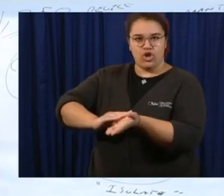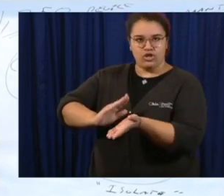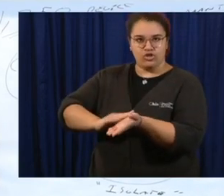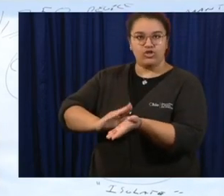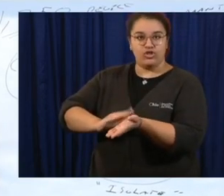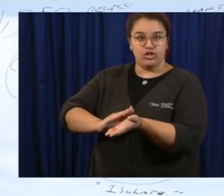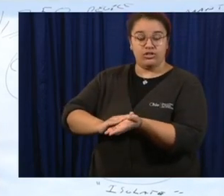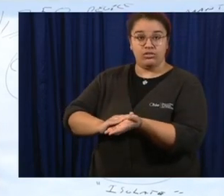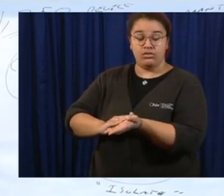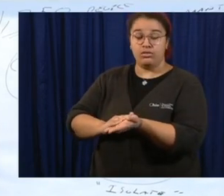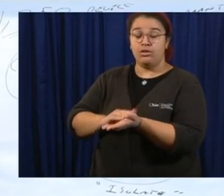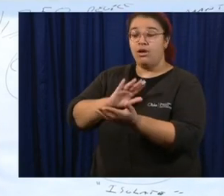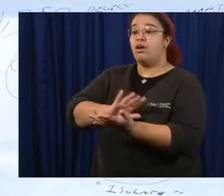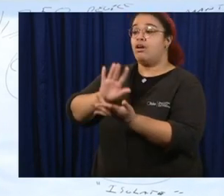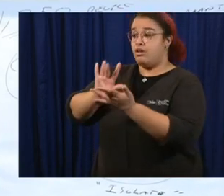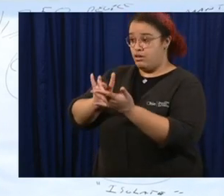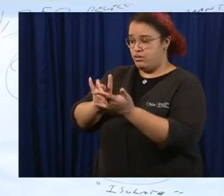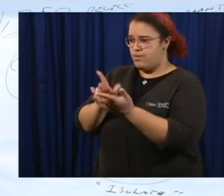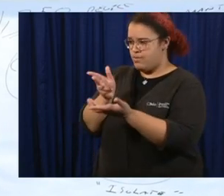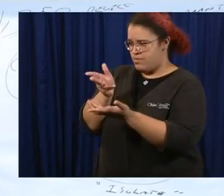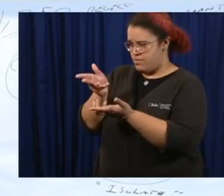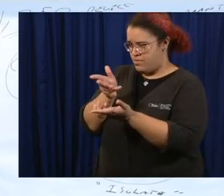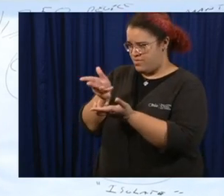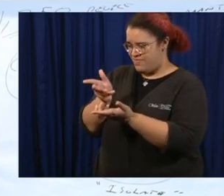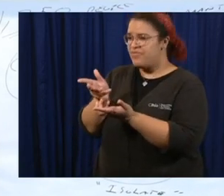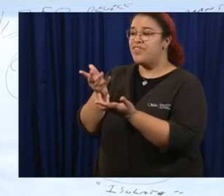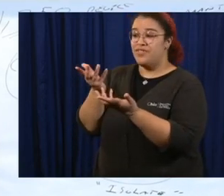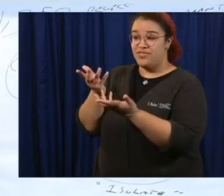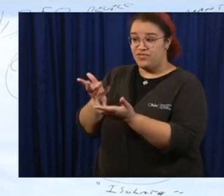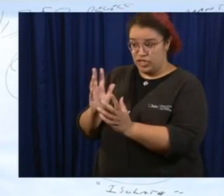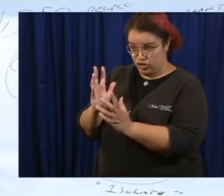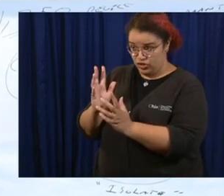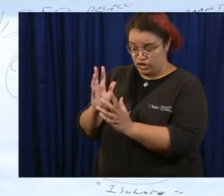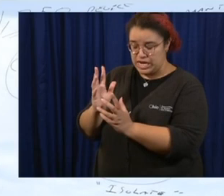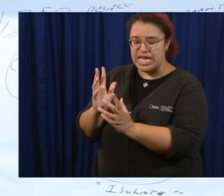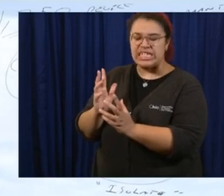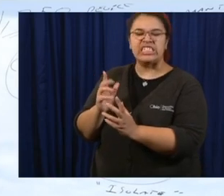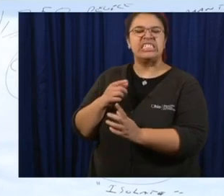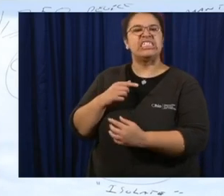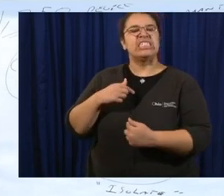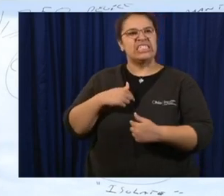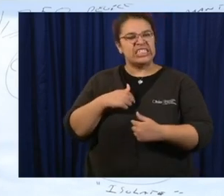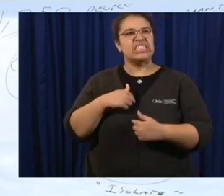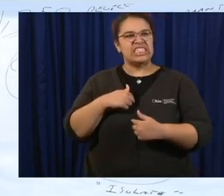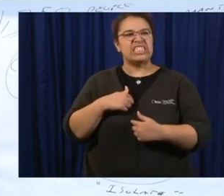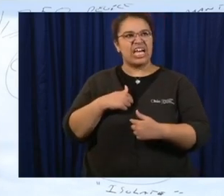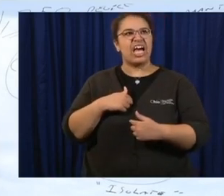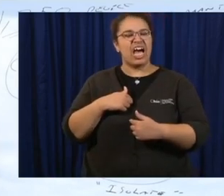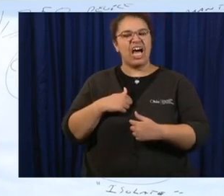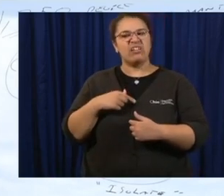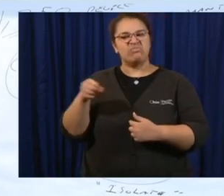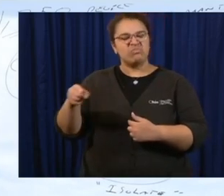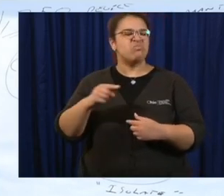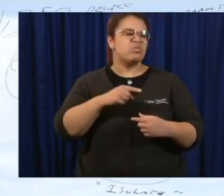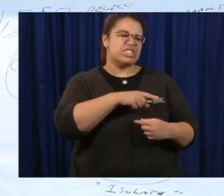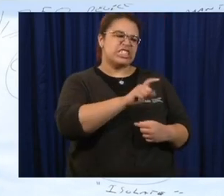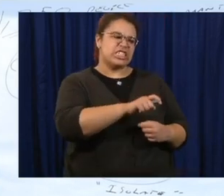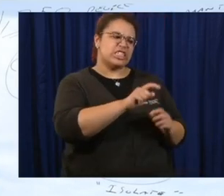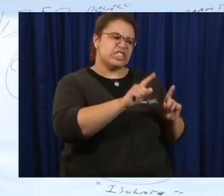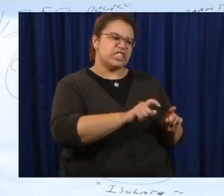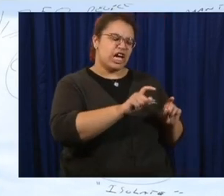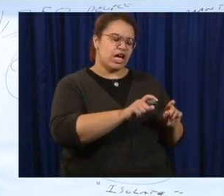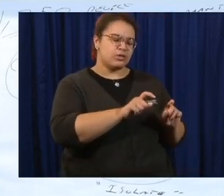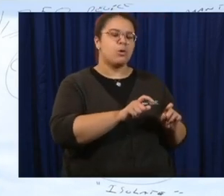physician, after you consult with that physician, if you're in a situation where you need to be tested, the physician should be able